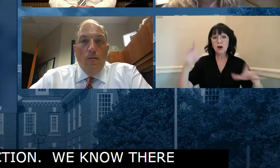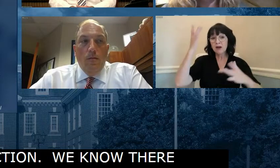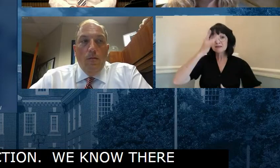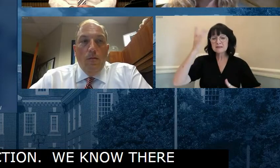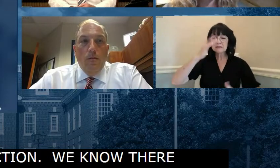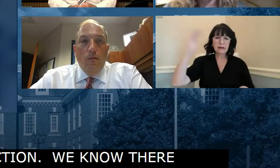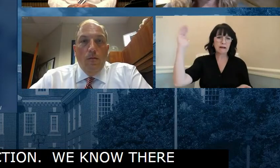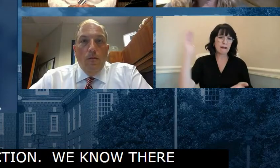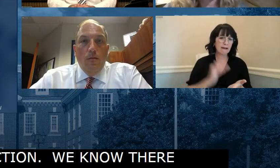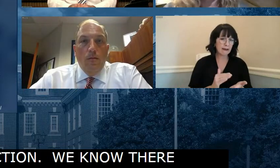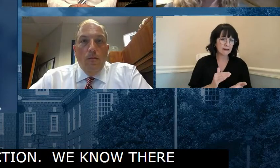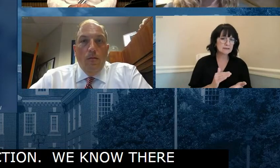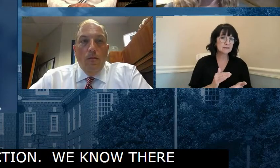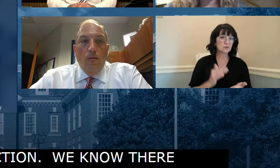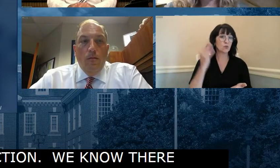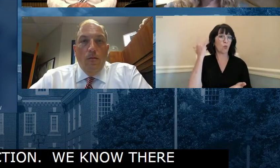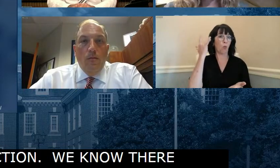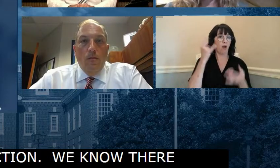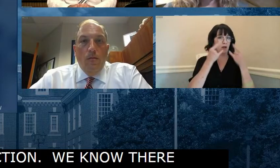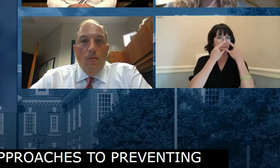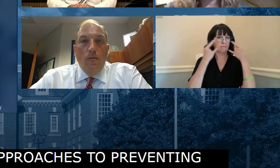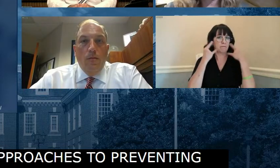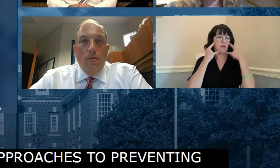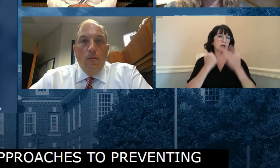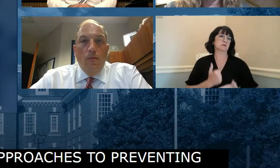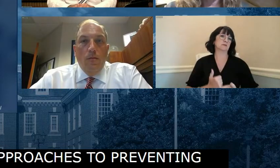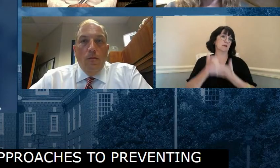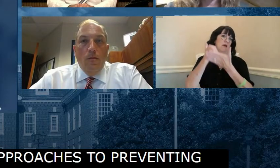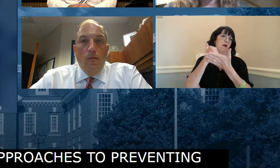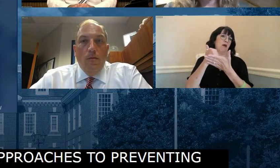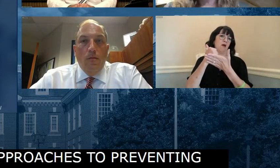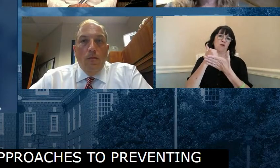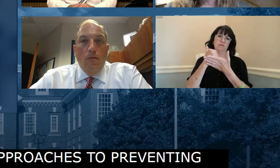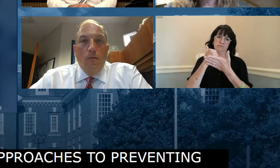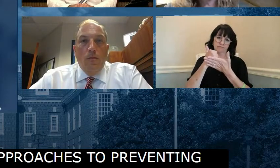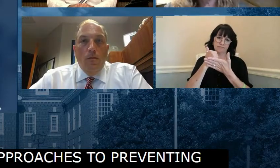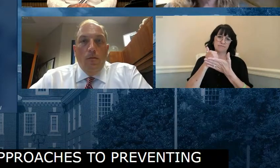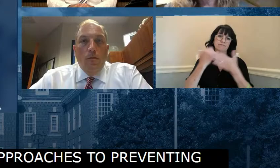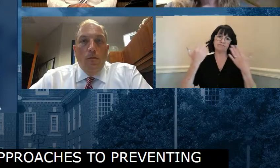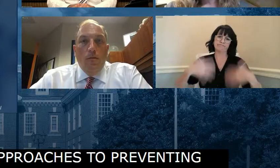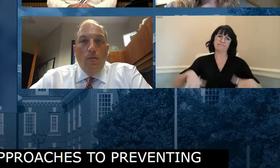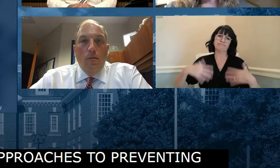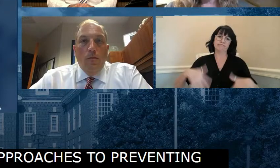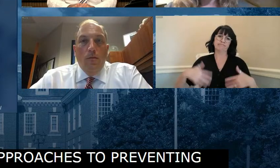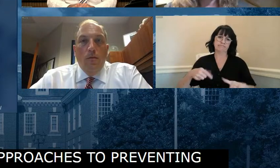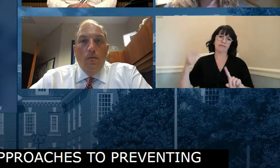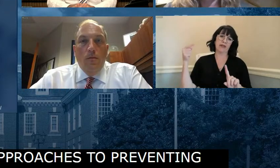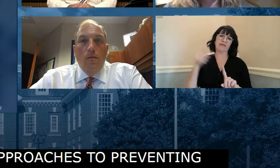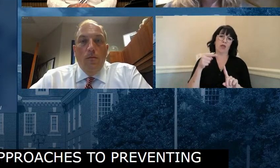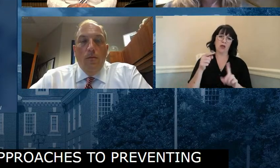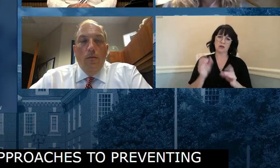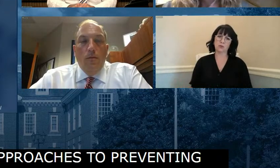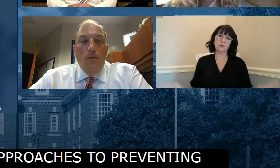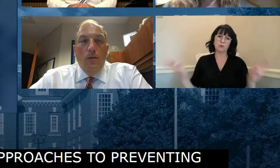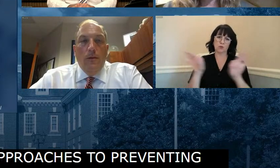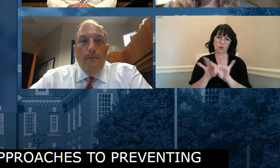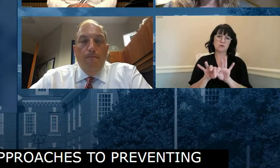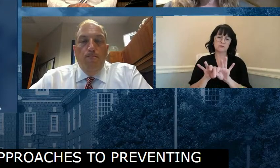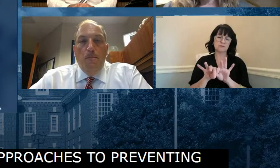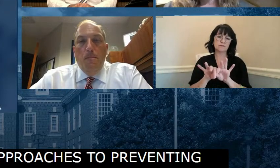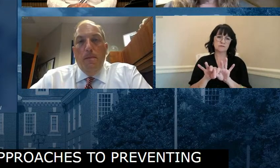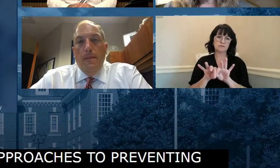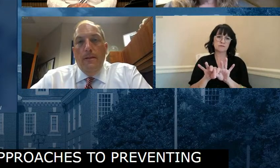preventing spread, but masks undoubtedly are extremely important.